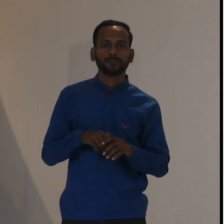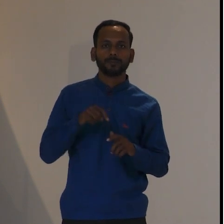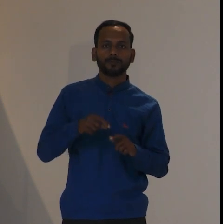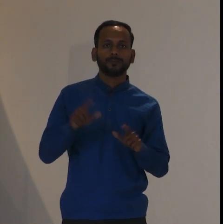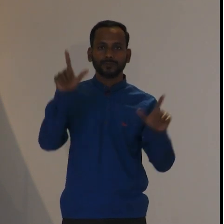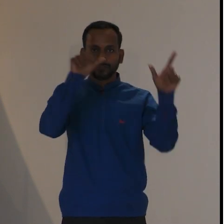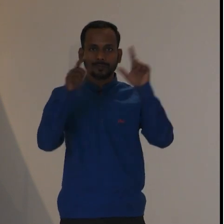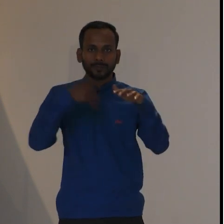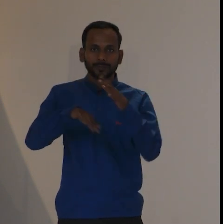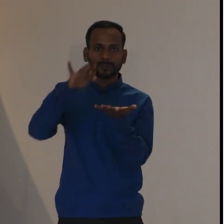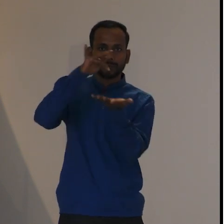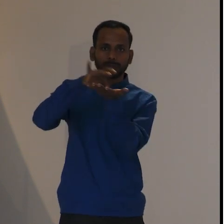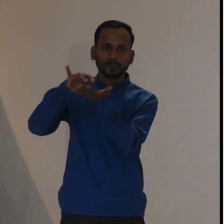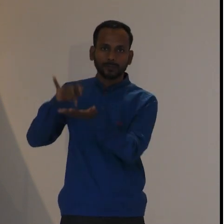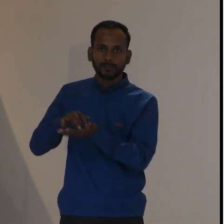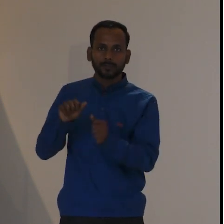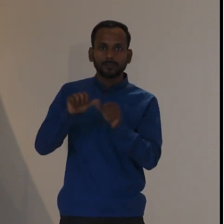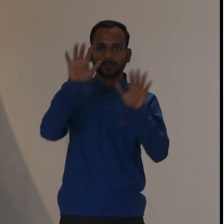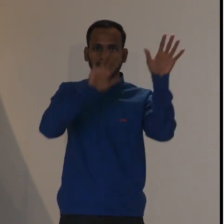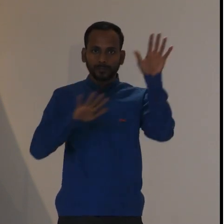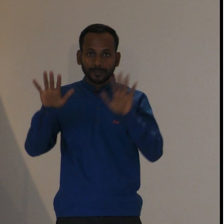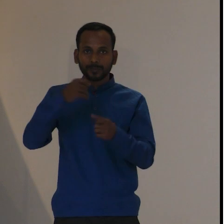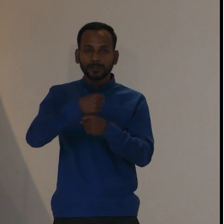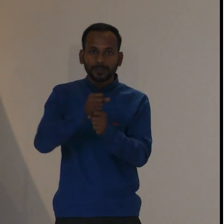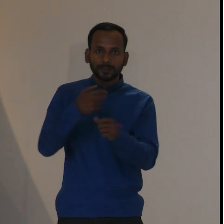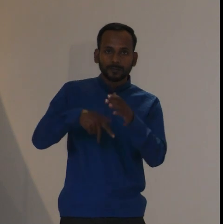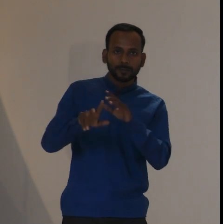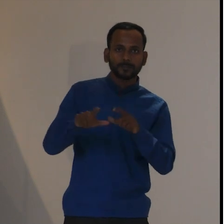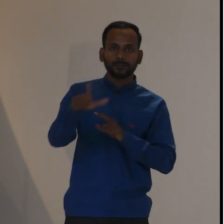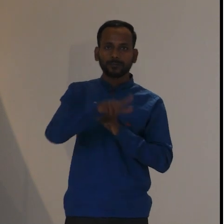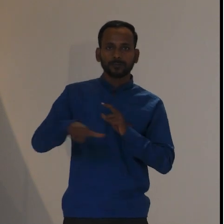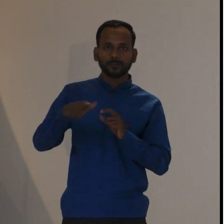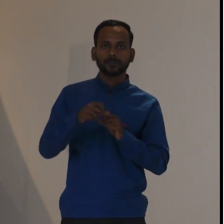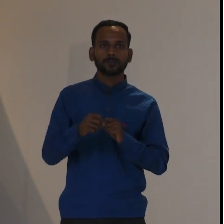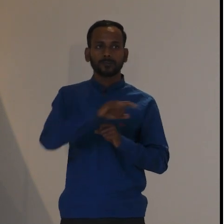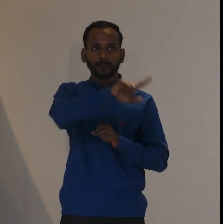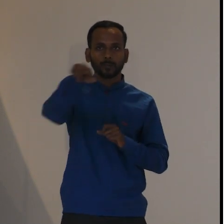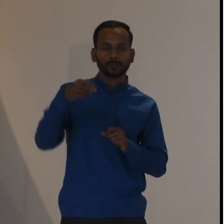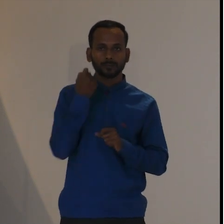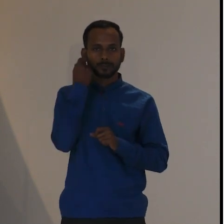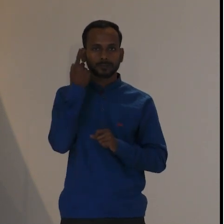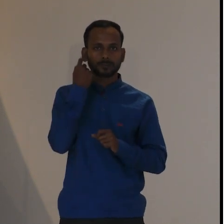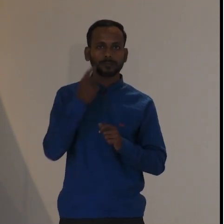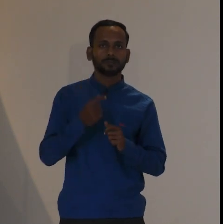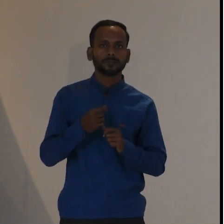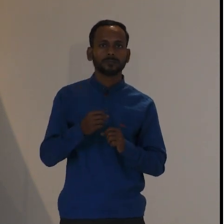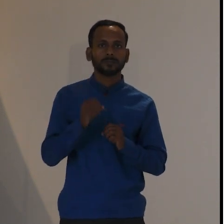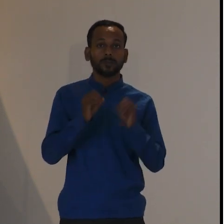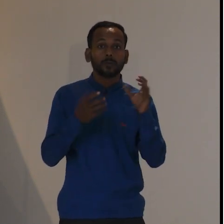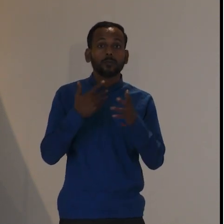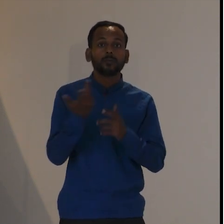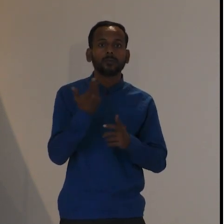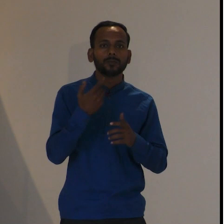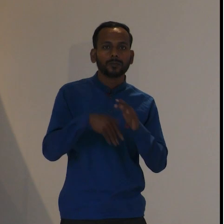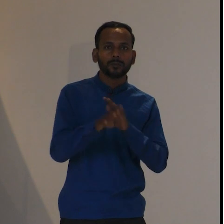museum space, animation can create broken and fragile objects. It can understand the evolution of an object, speculate